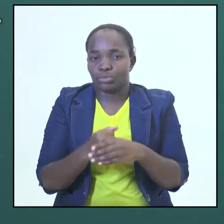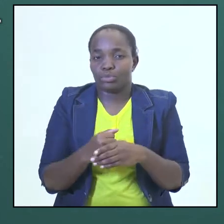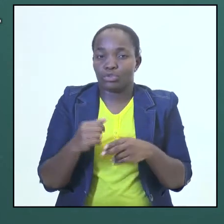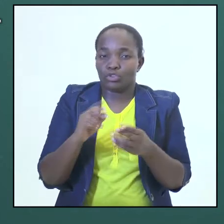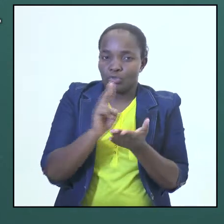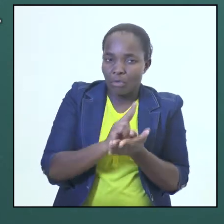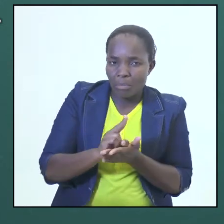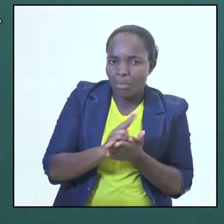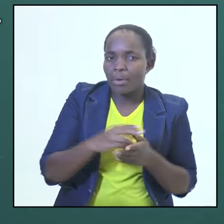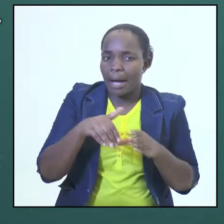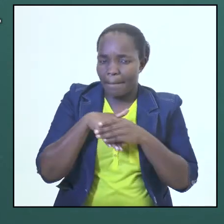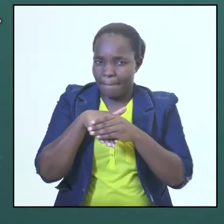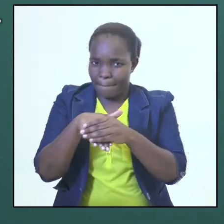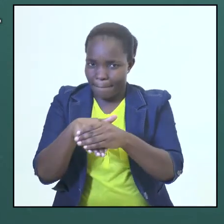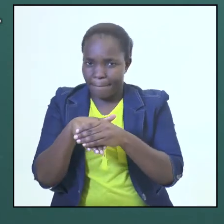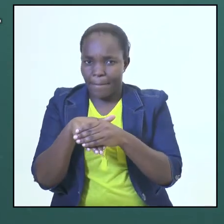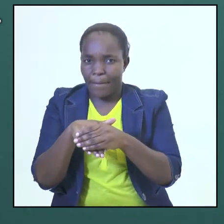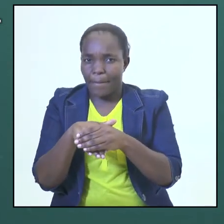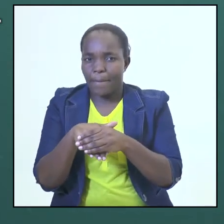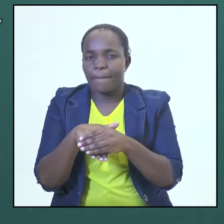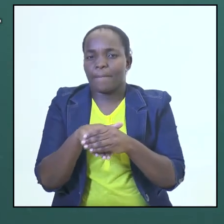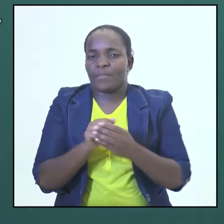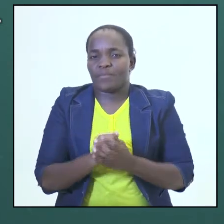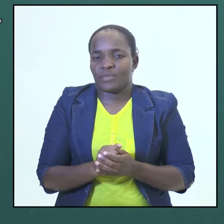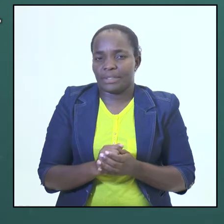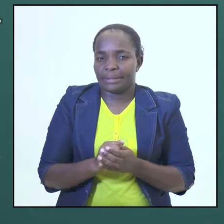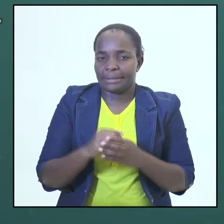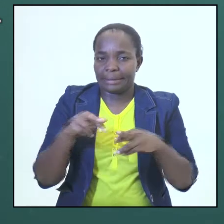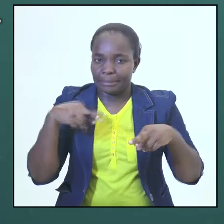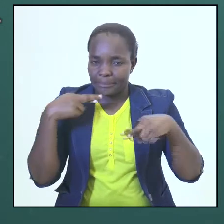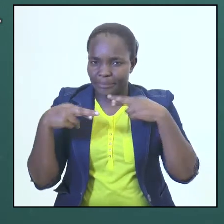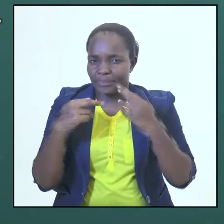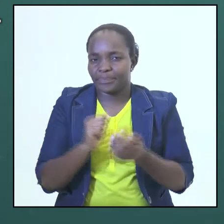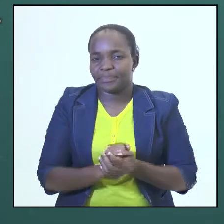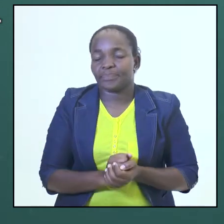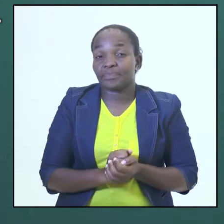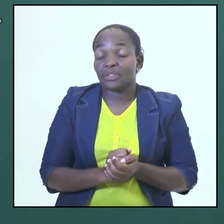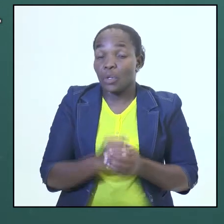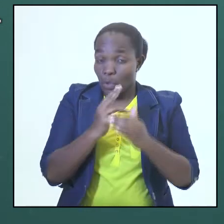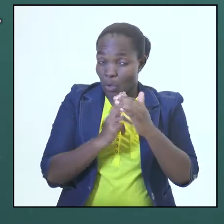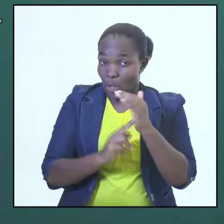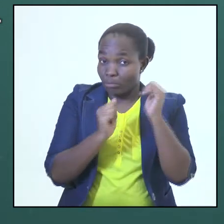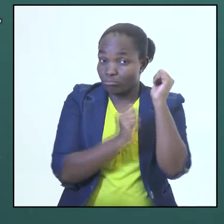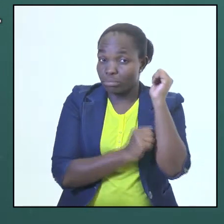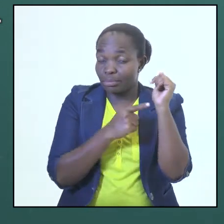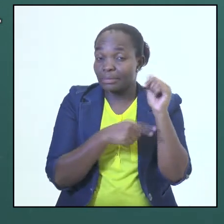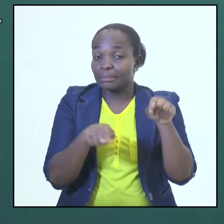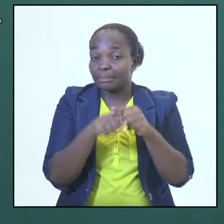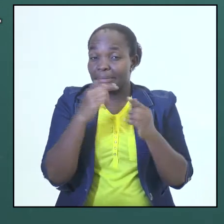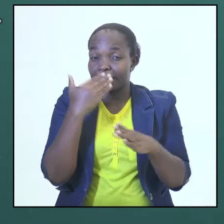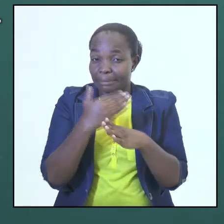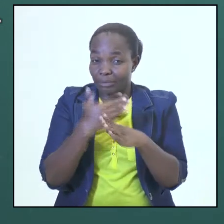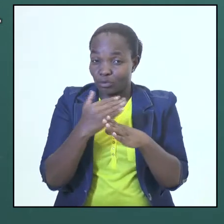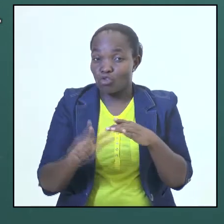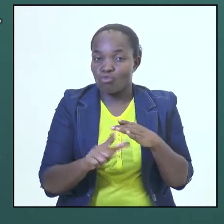accommodation, transport, entrance fees in national parks and restaurants. The tourist industry creates employment opportunities for